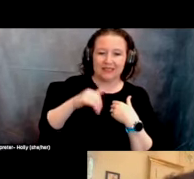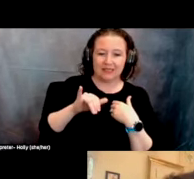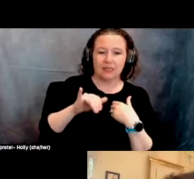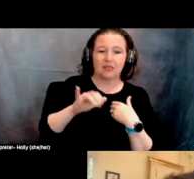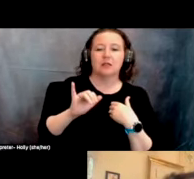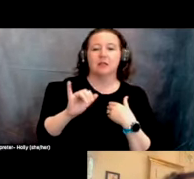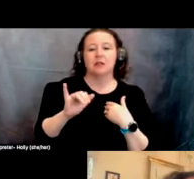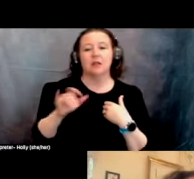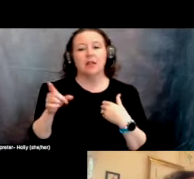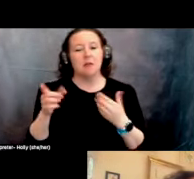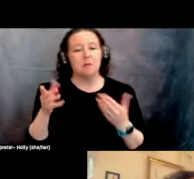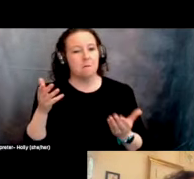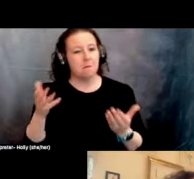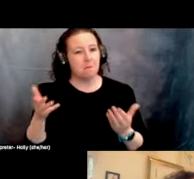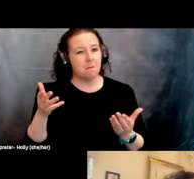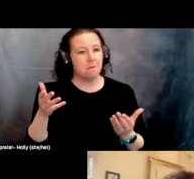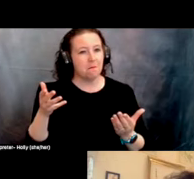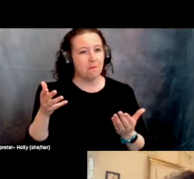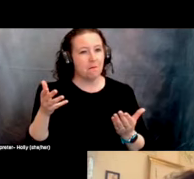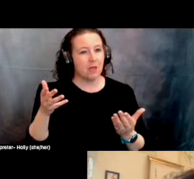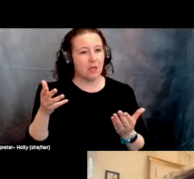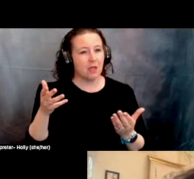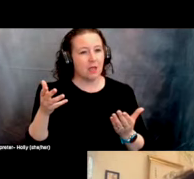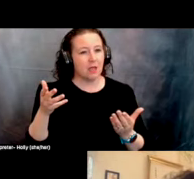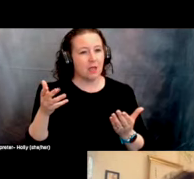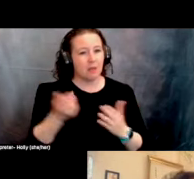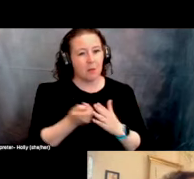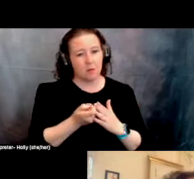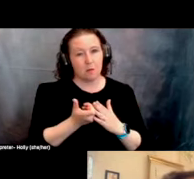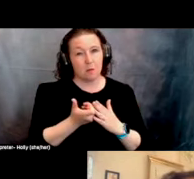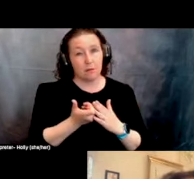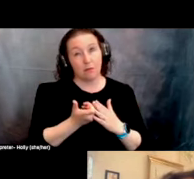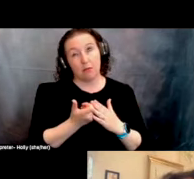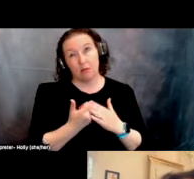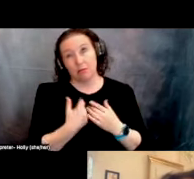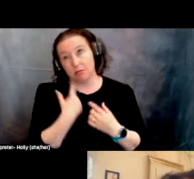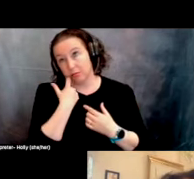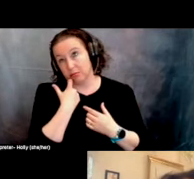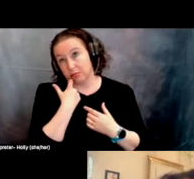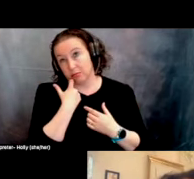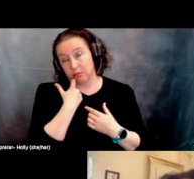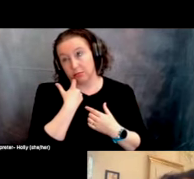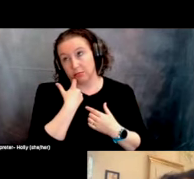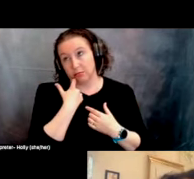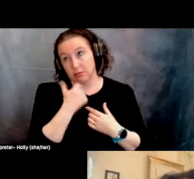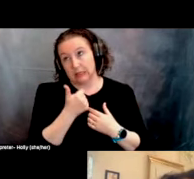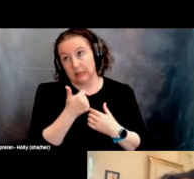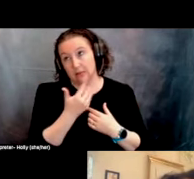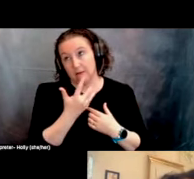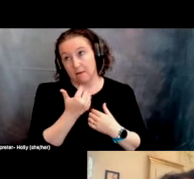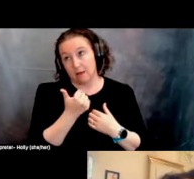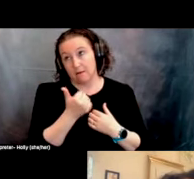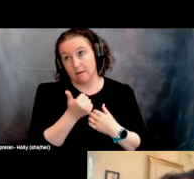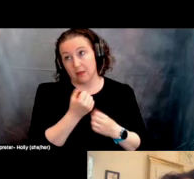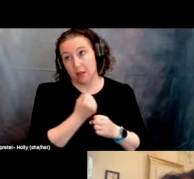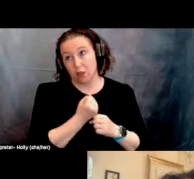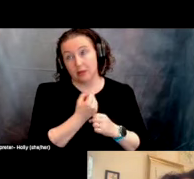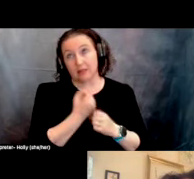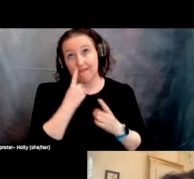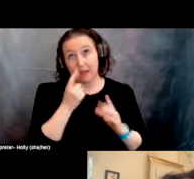taken them off the books within the last, I don't know, even 5-10 years. They finally took them